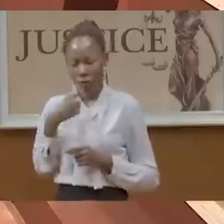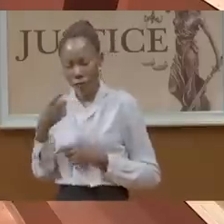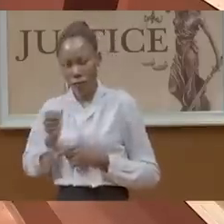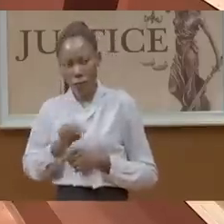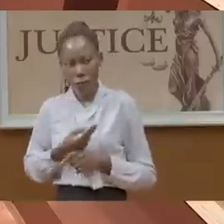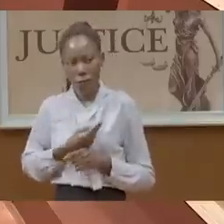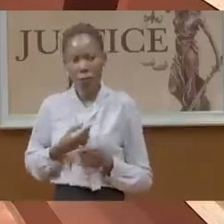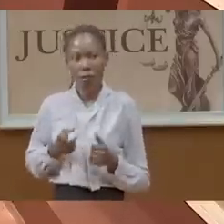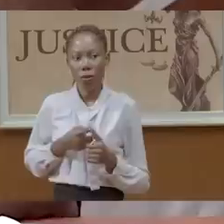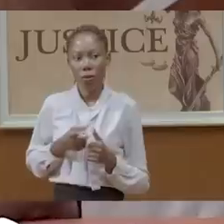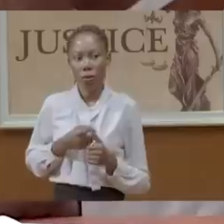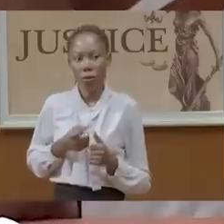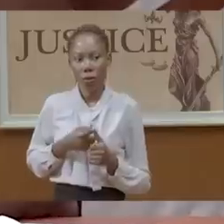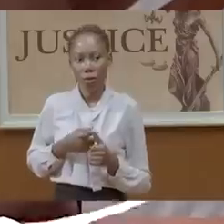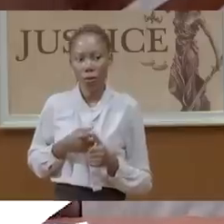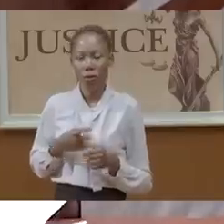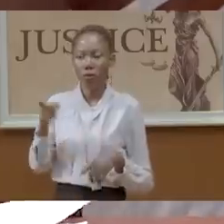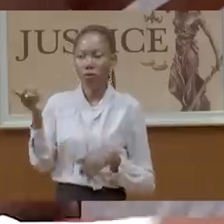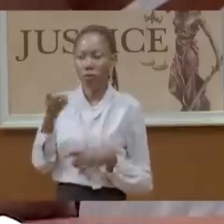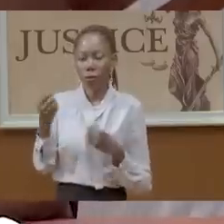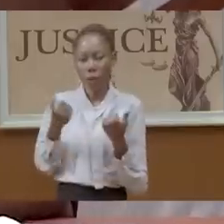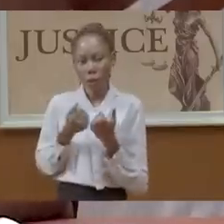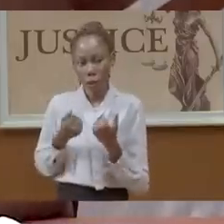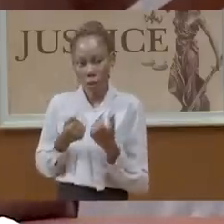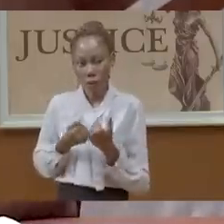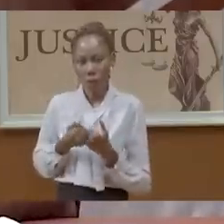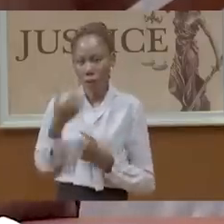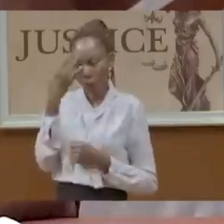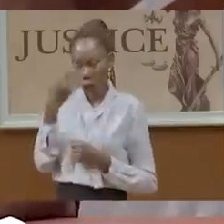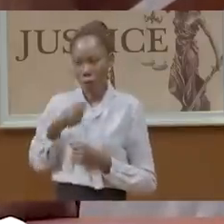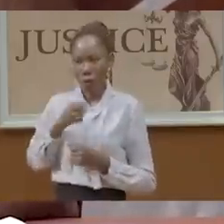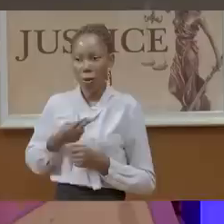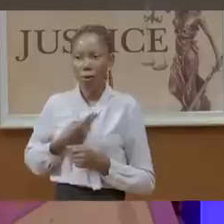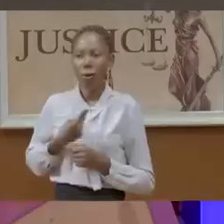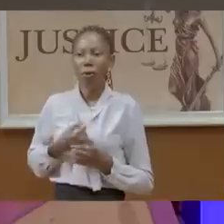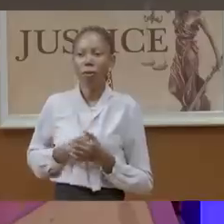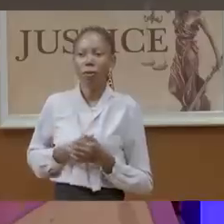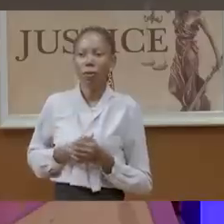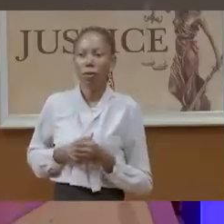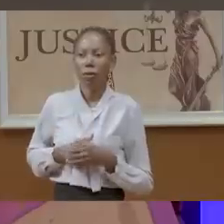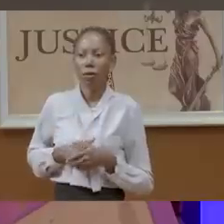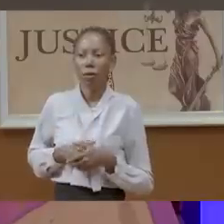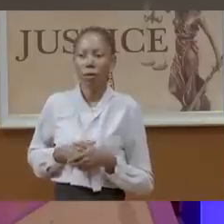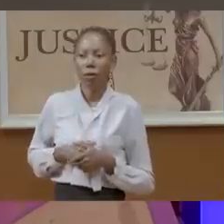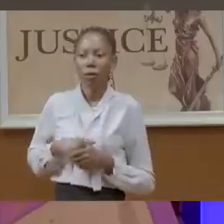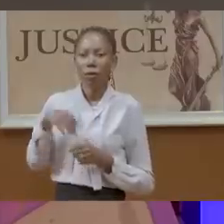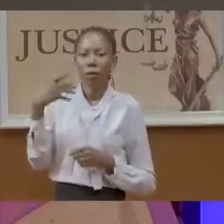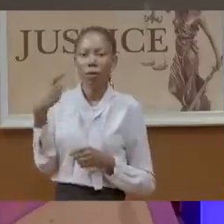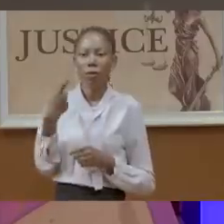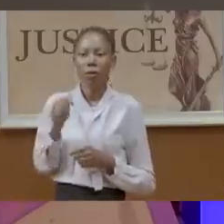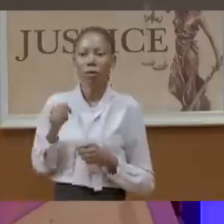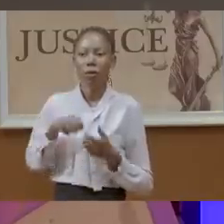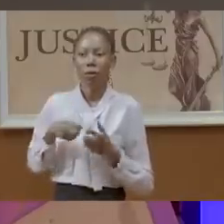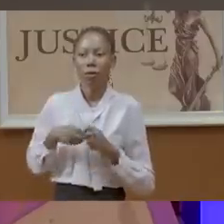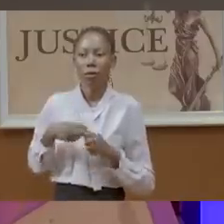Okay. First, you have issue of violence and assault. Yes. Can you tell me what happened with that? So this is just where I am. The issue